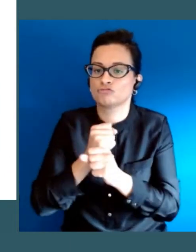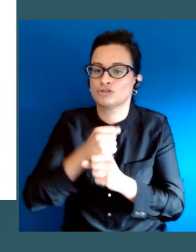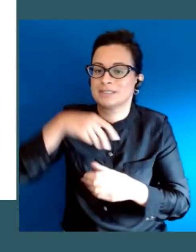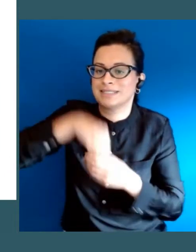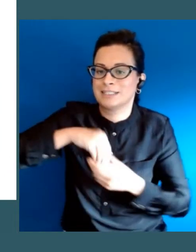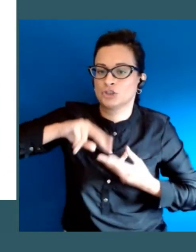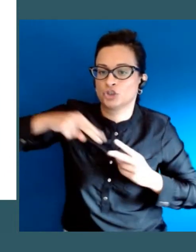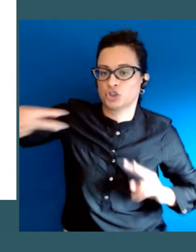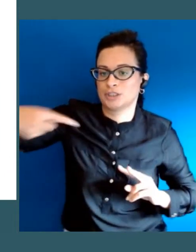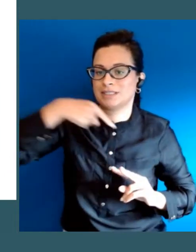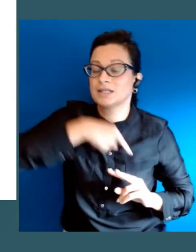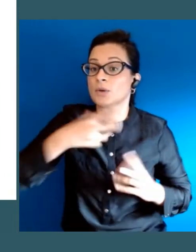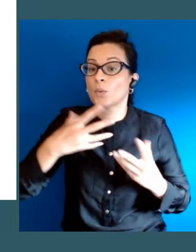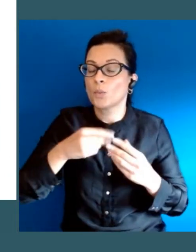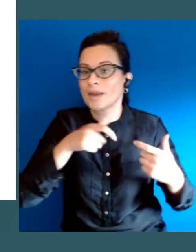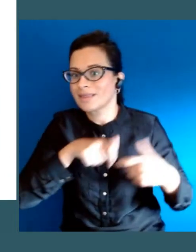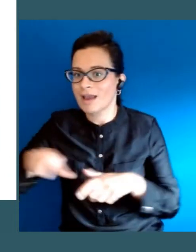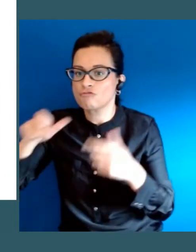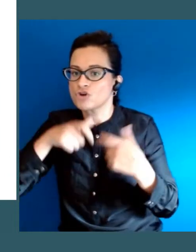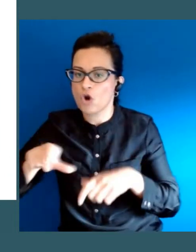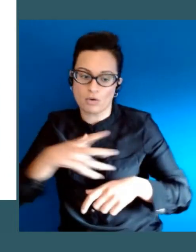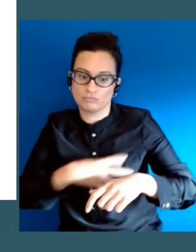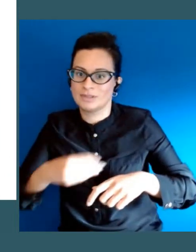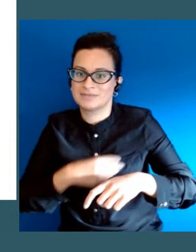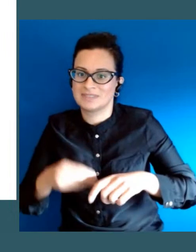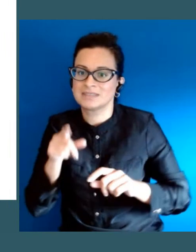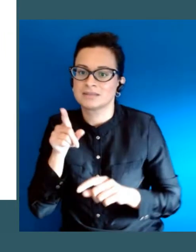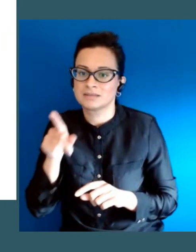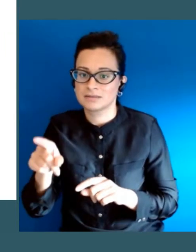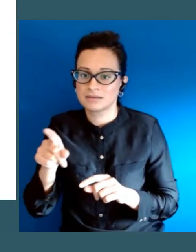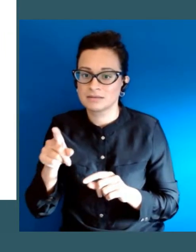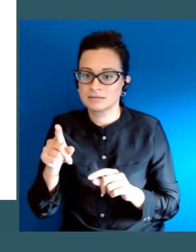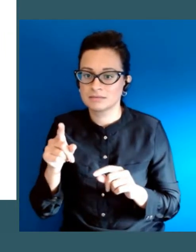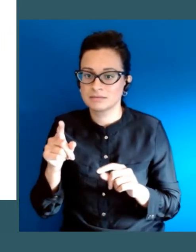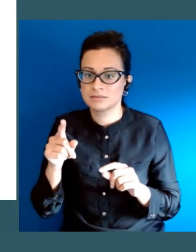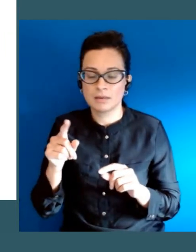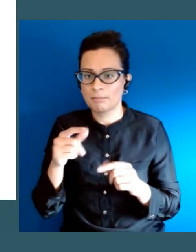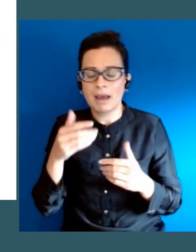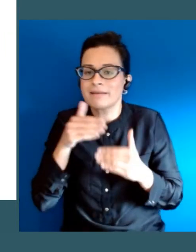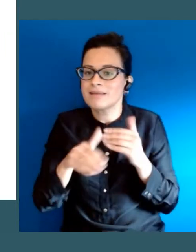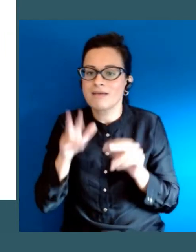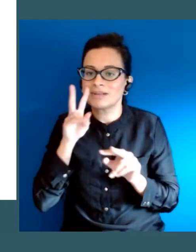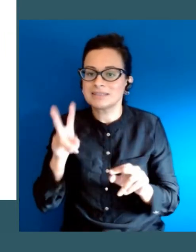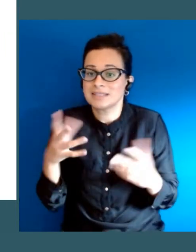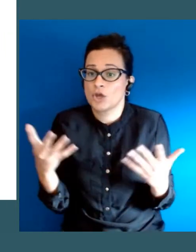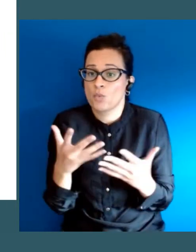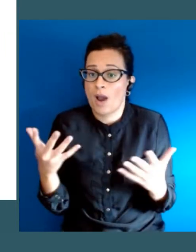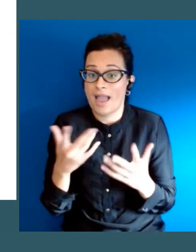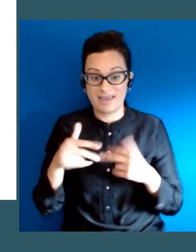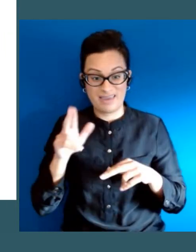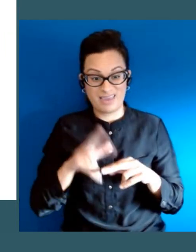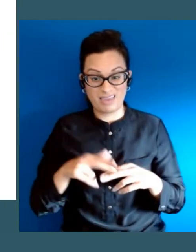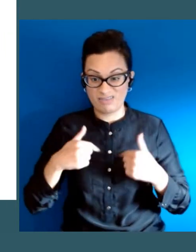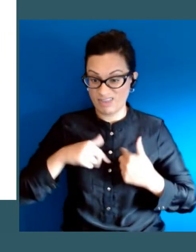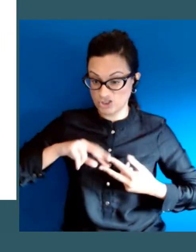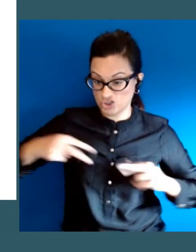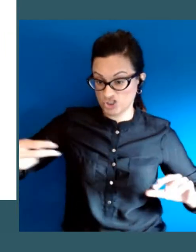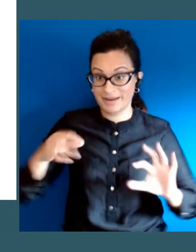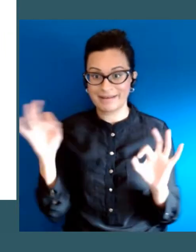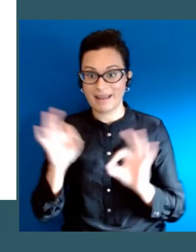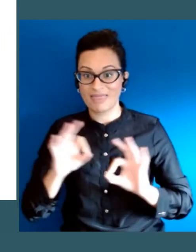persistent breastfeeding. And this is not seen in those who do not carry the filaggrin gene